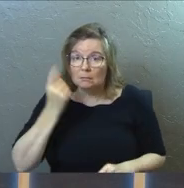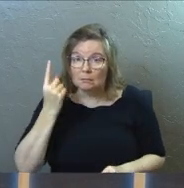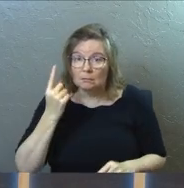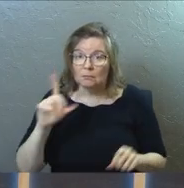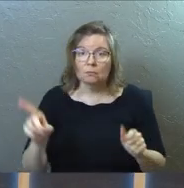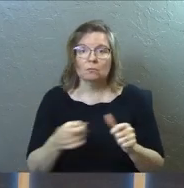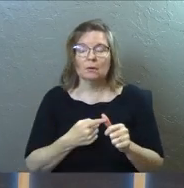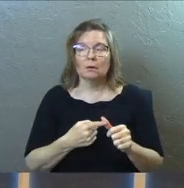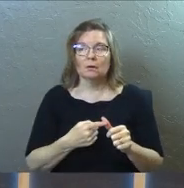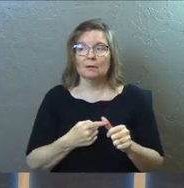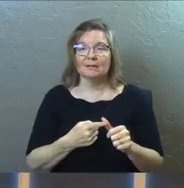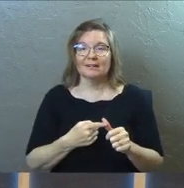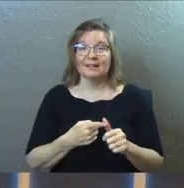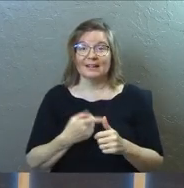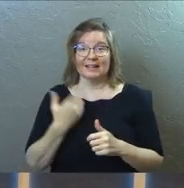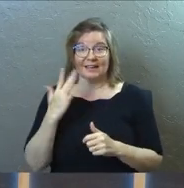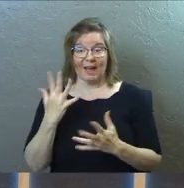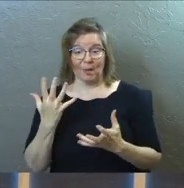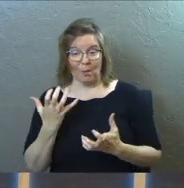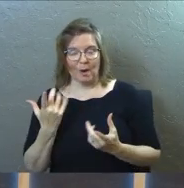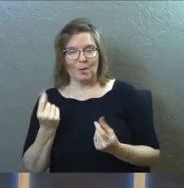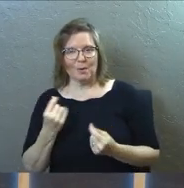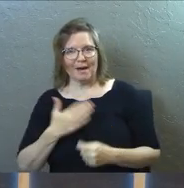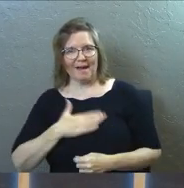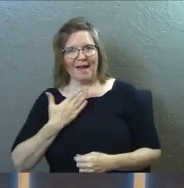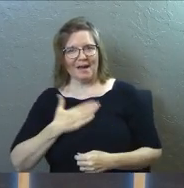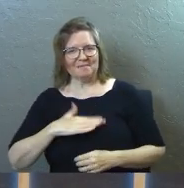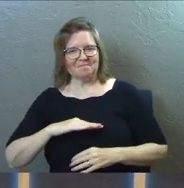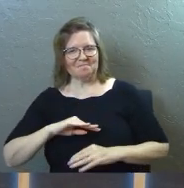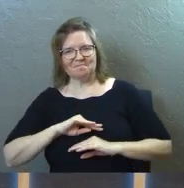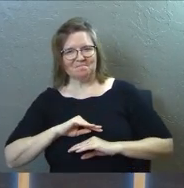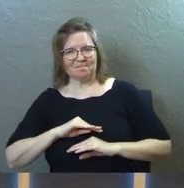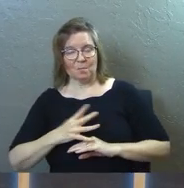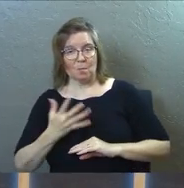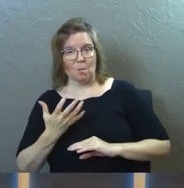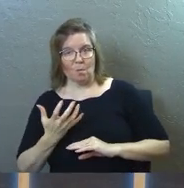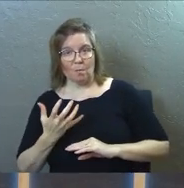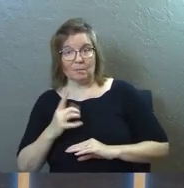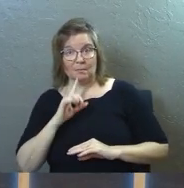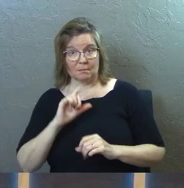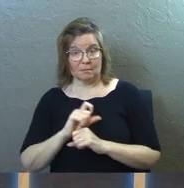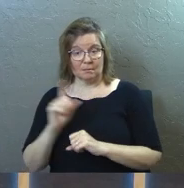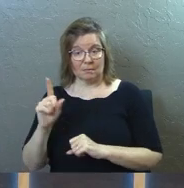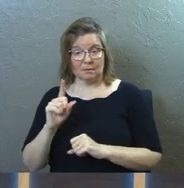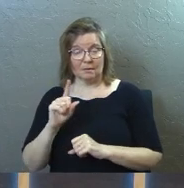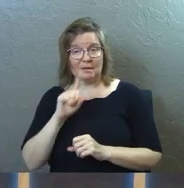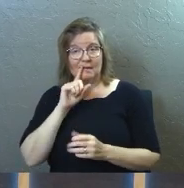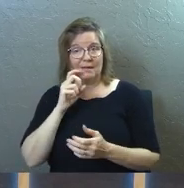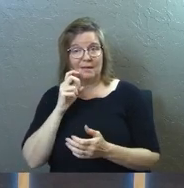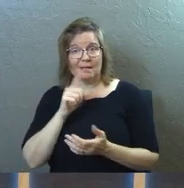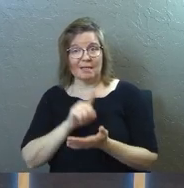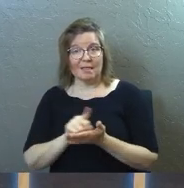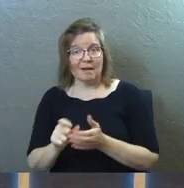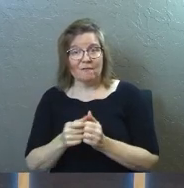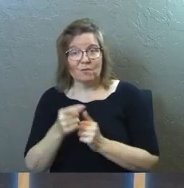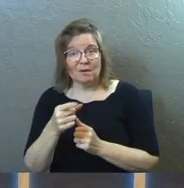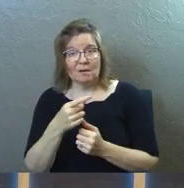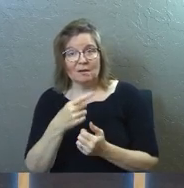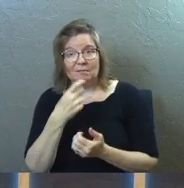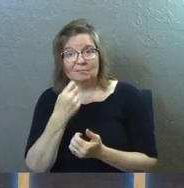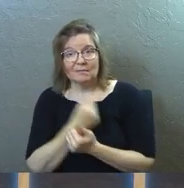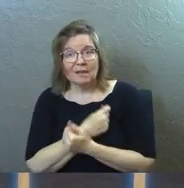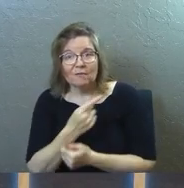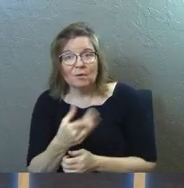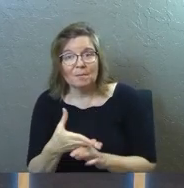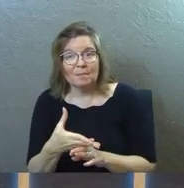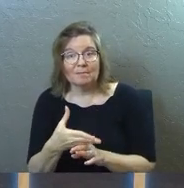and foremost, it makes God happy to do it. God was actually in love with you and in like with you